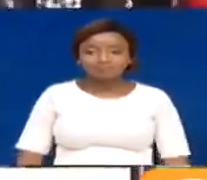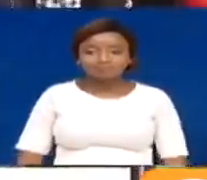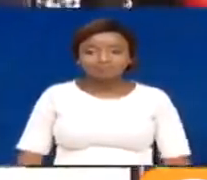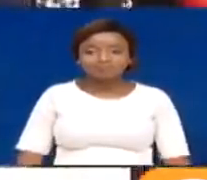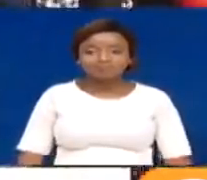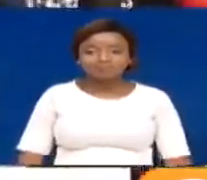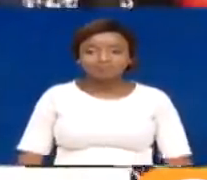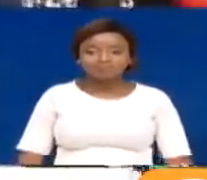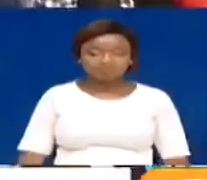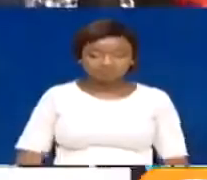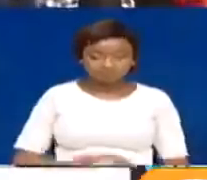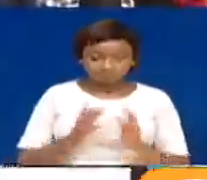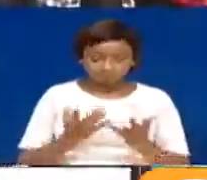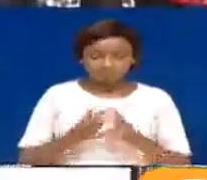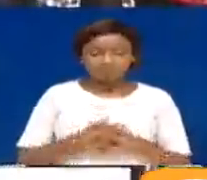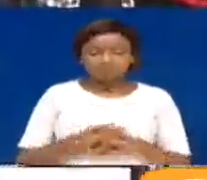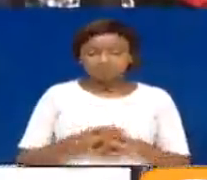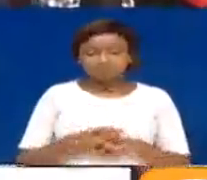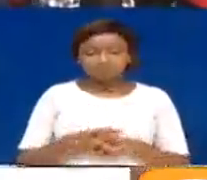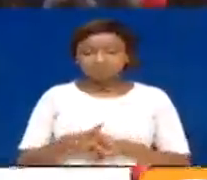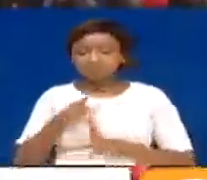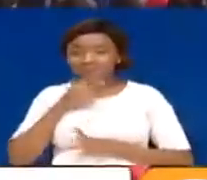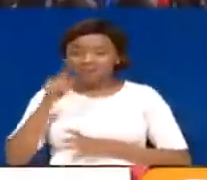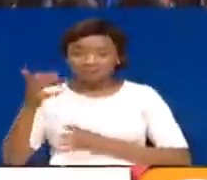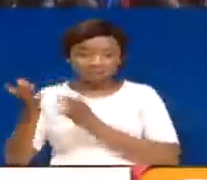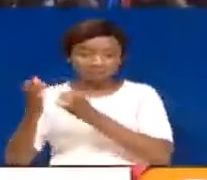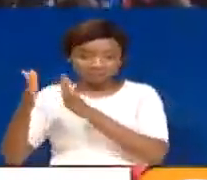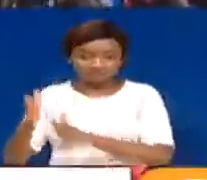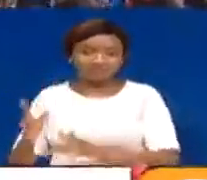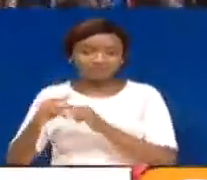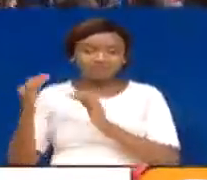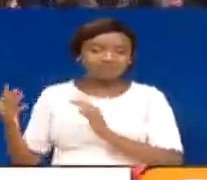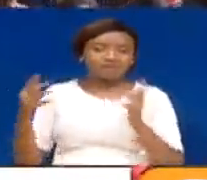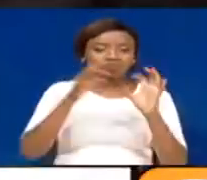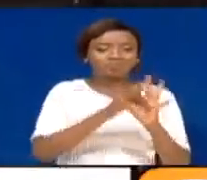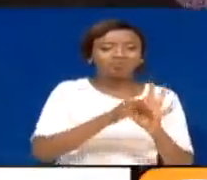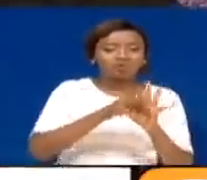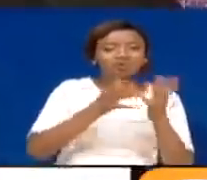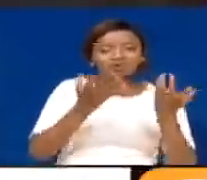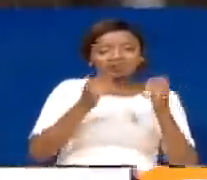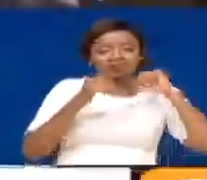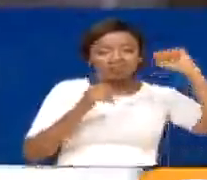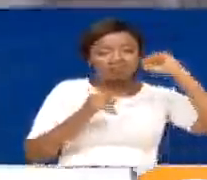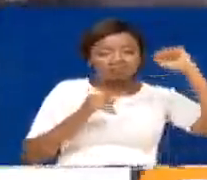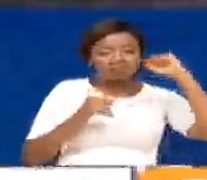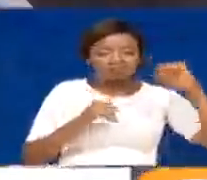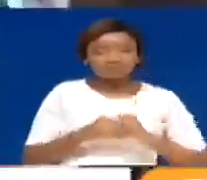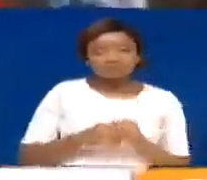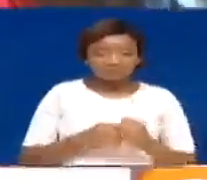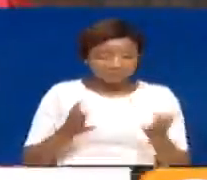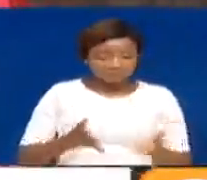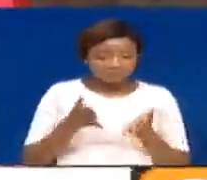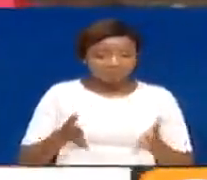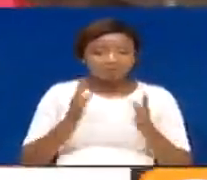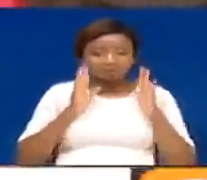From the corporate world into the murky arena of politics, businessman and Kenya National Chambers of Commerce boss Richard Ngatia tossed himself